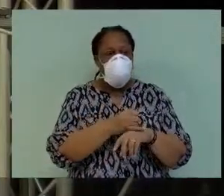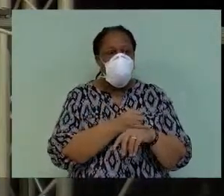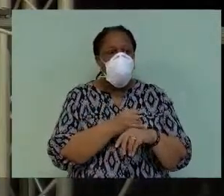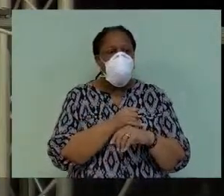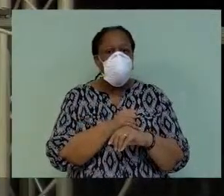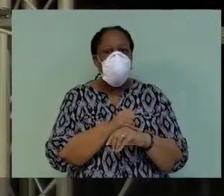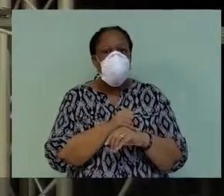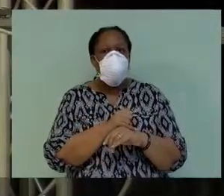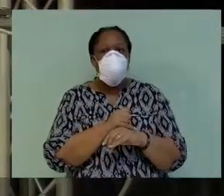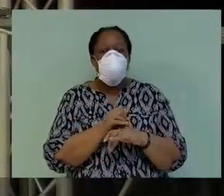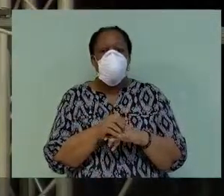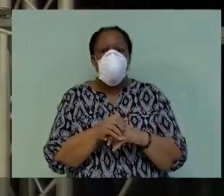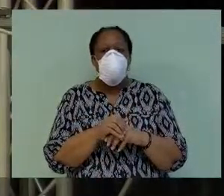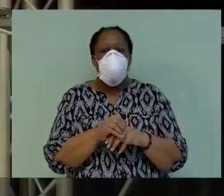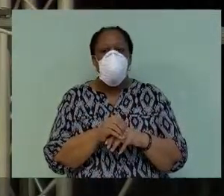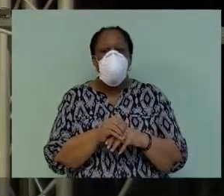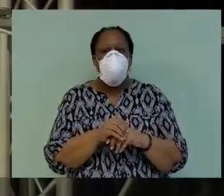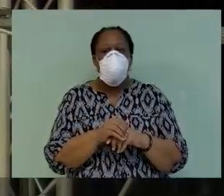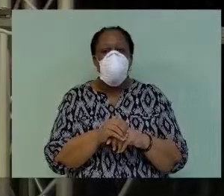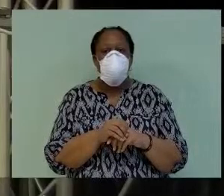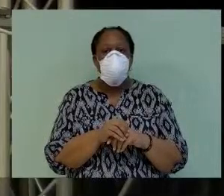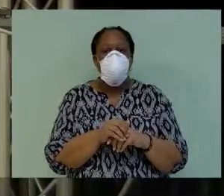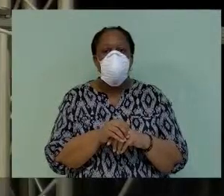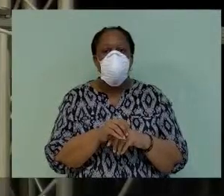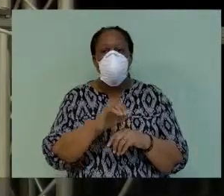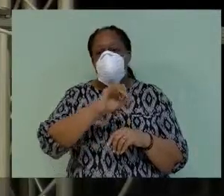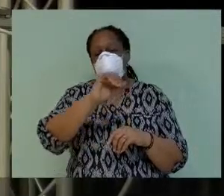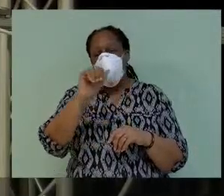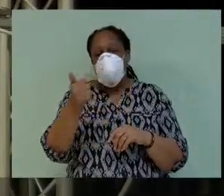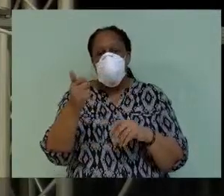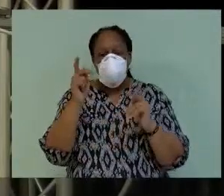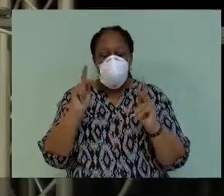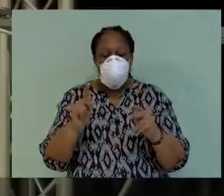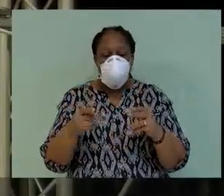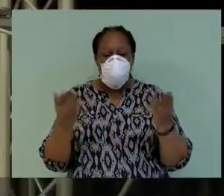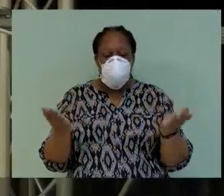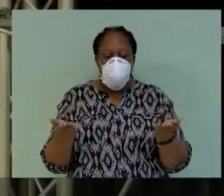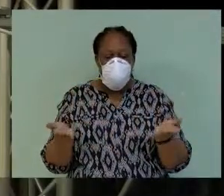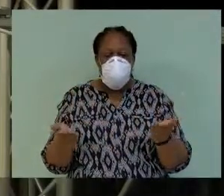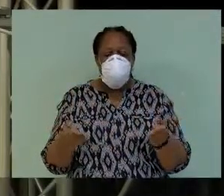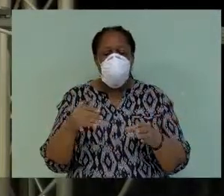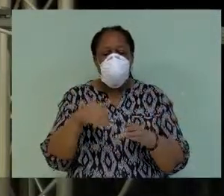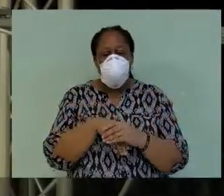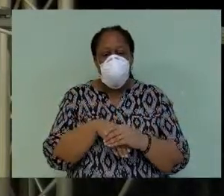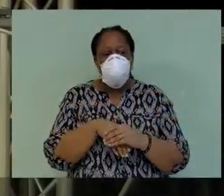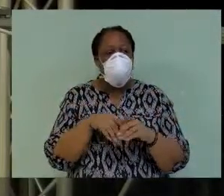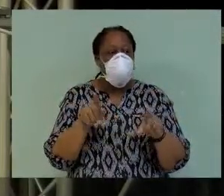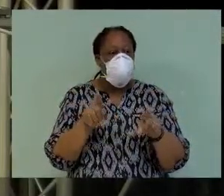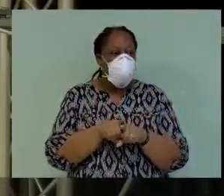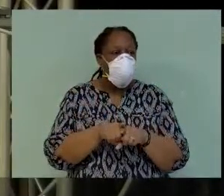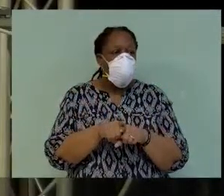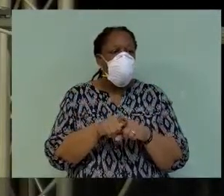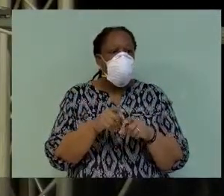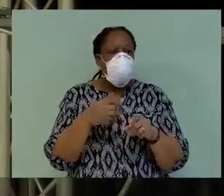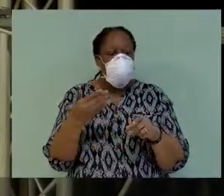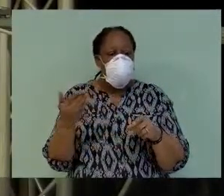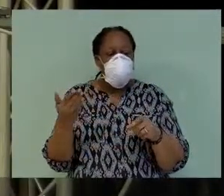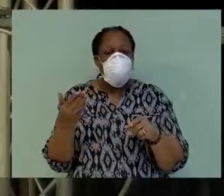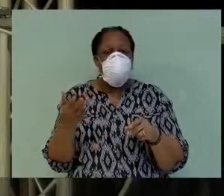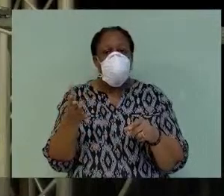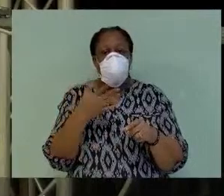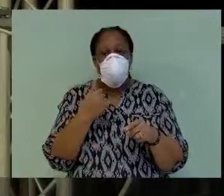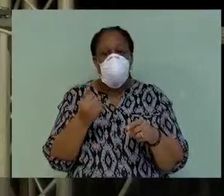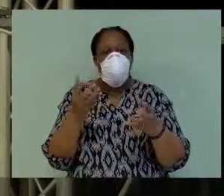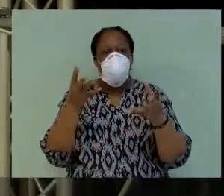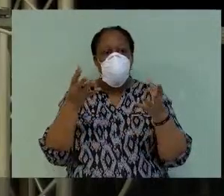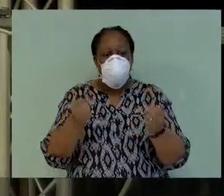whoever that person is suggesting there are others in the same boat that he or she may be in, and they are able to arrange a